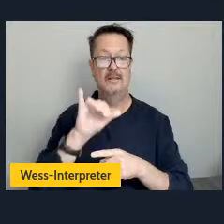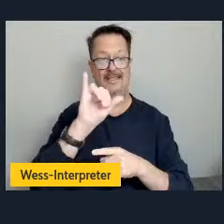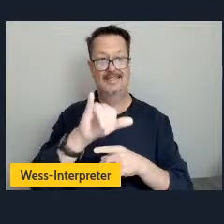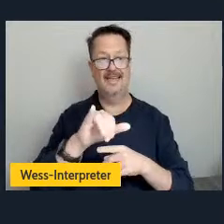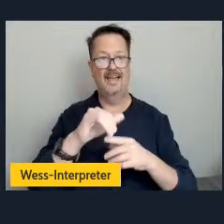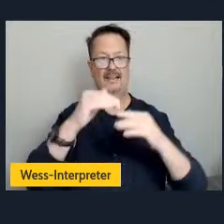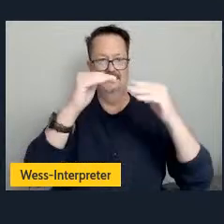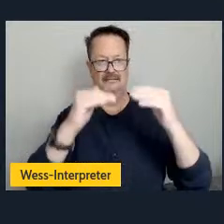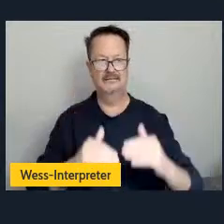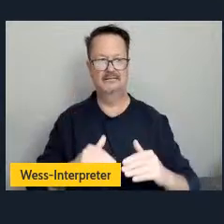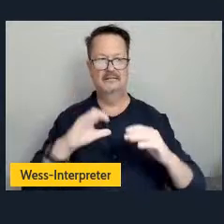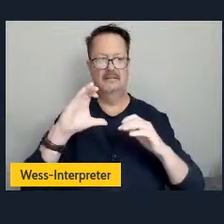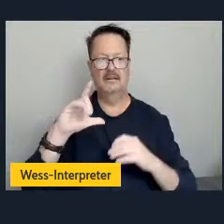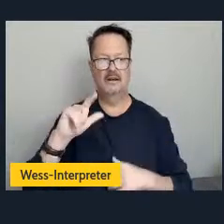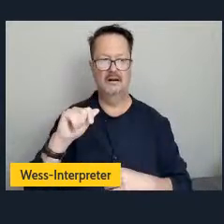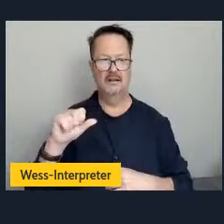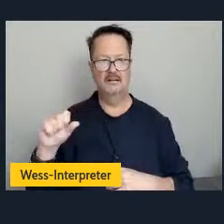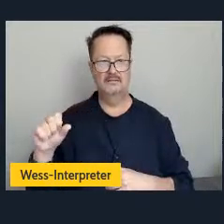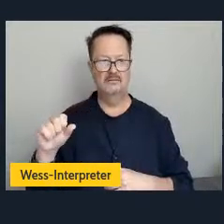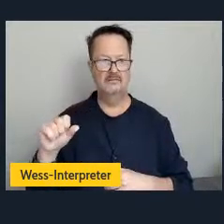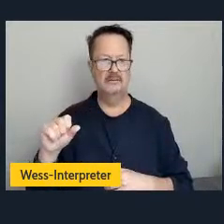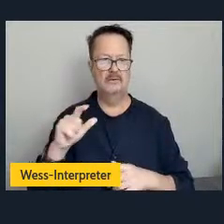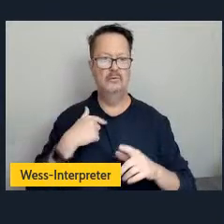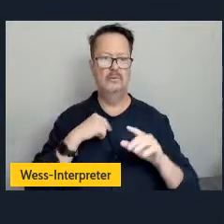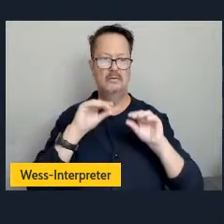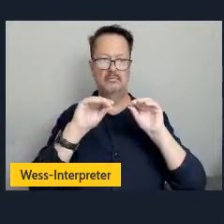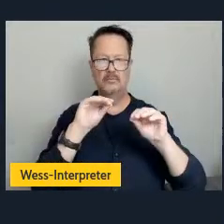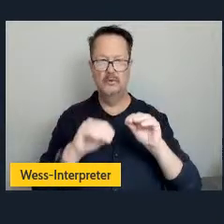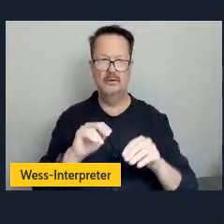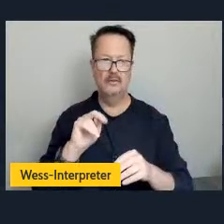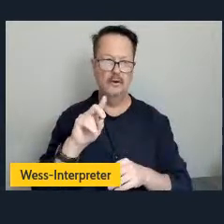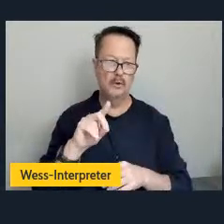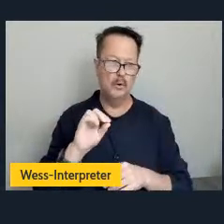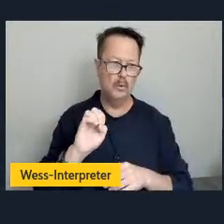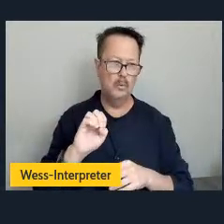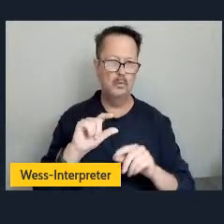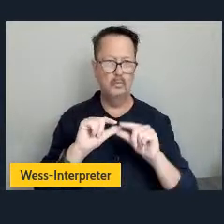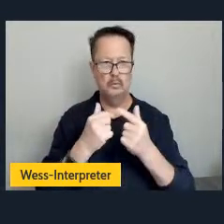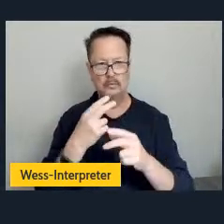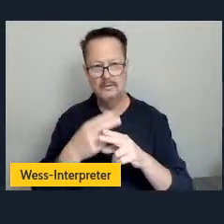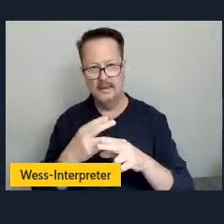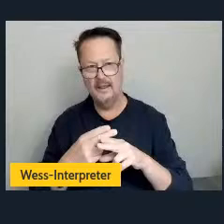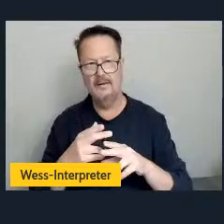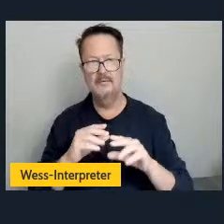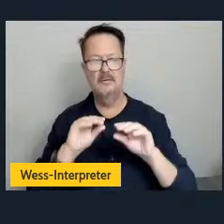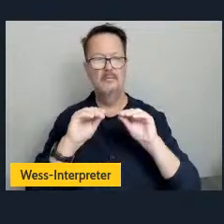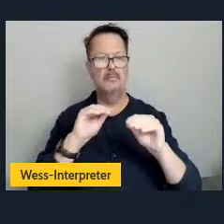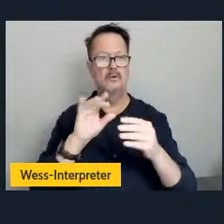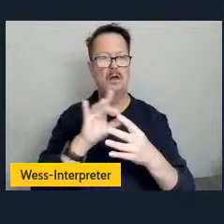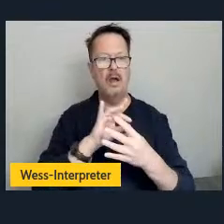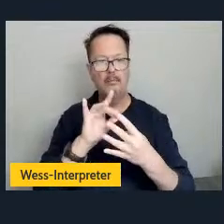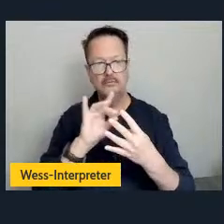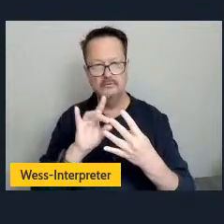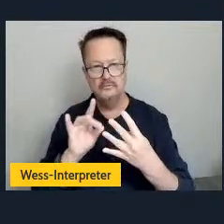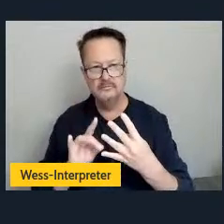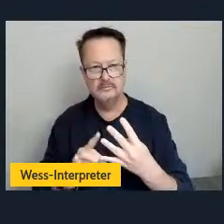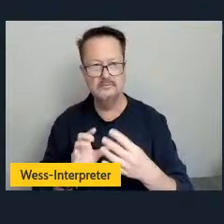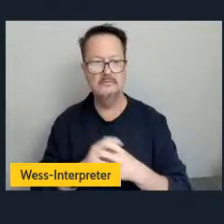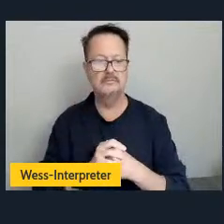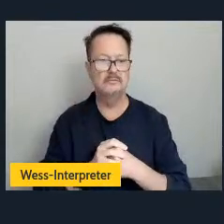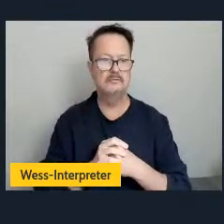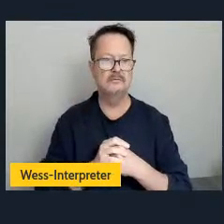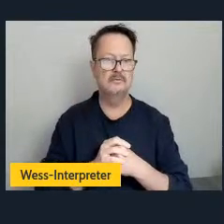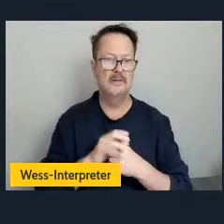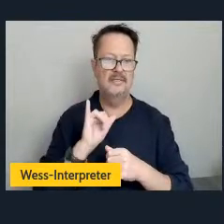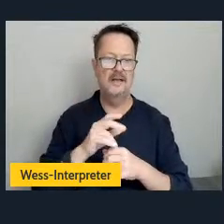and you get to put in the node group name and some optional options. That's